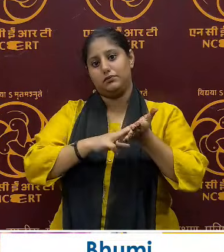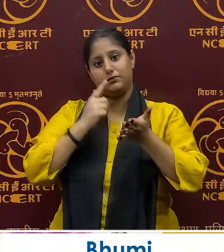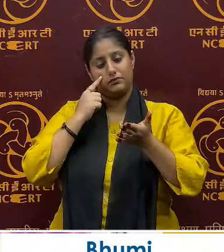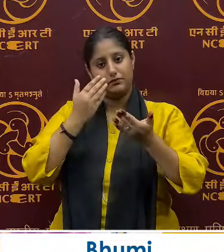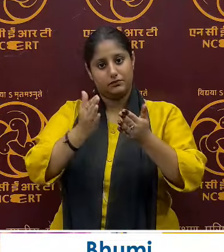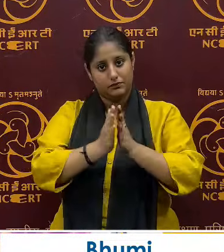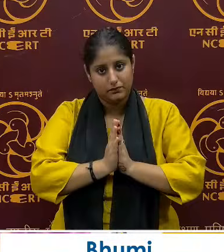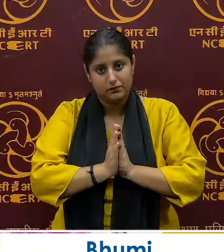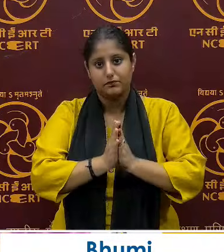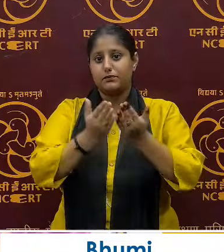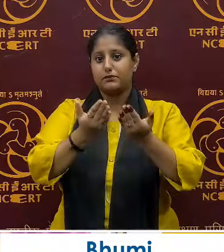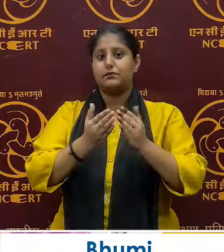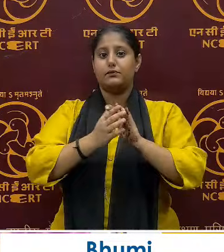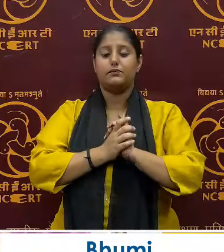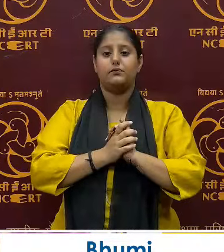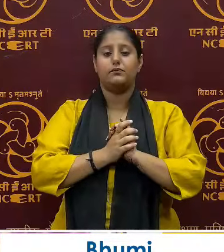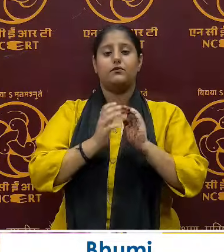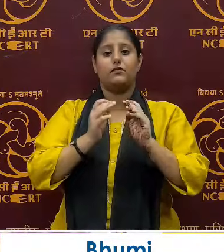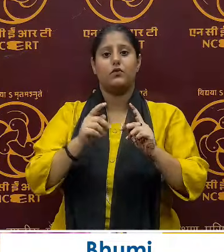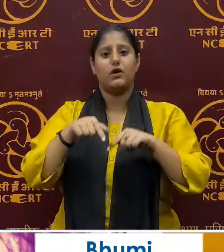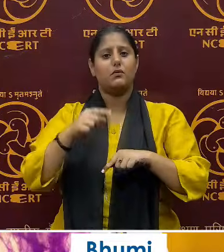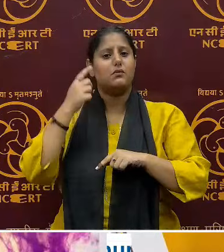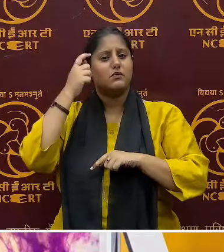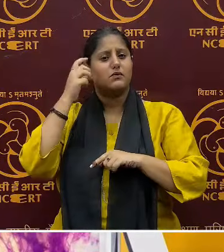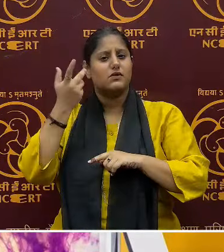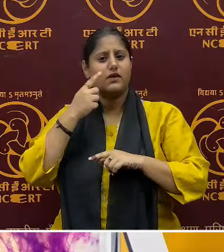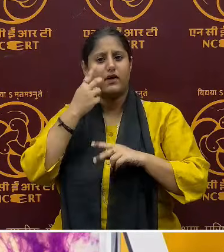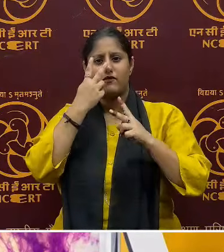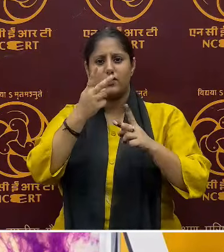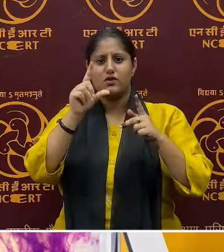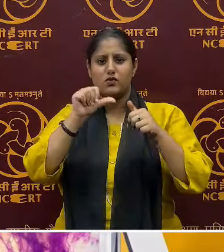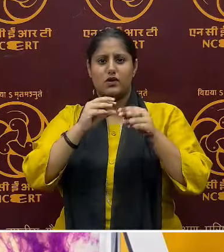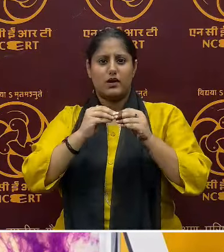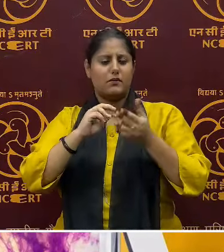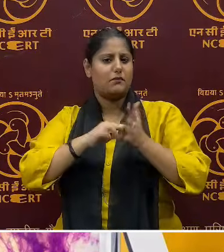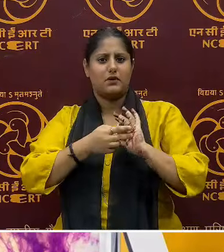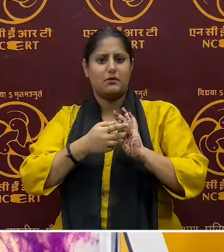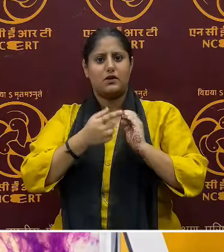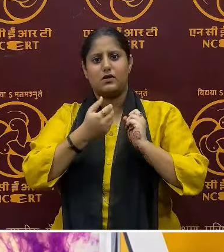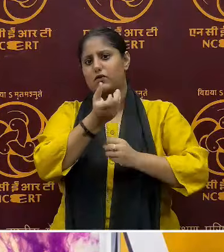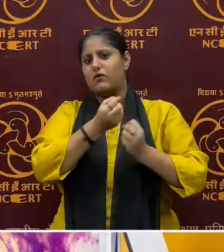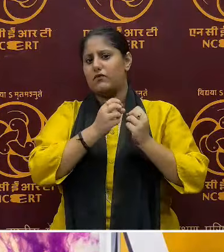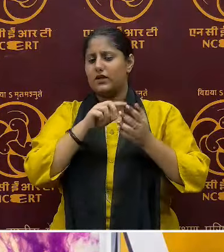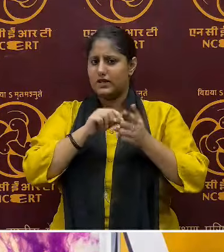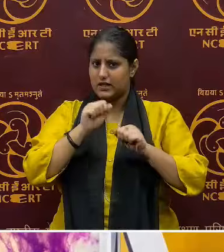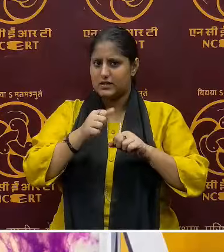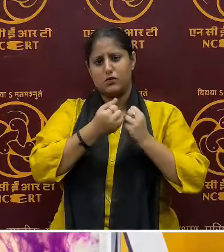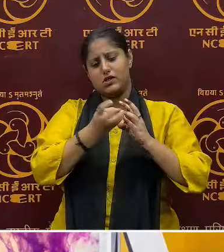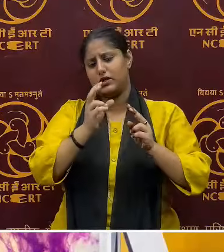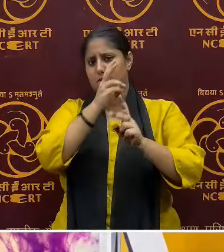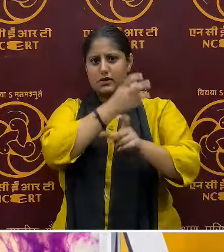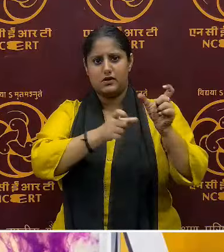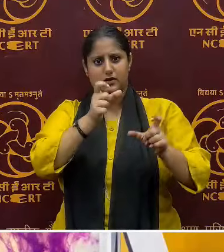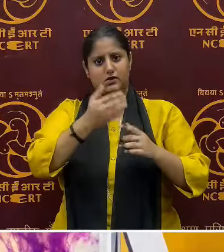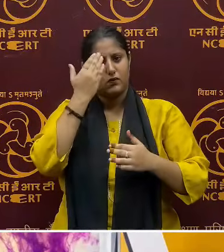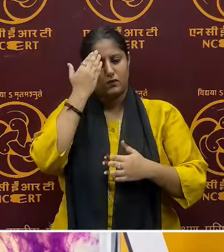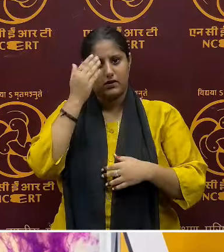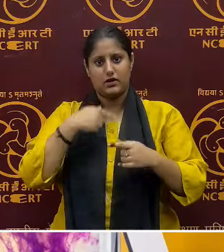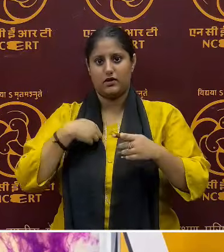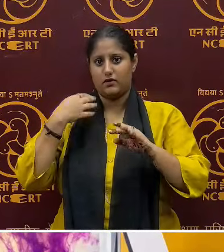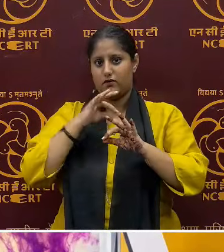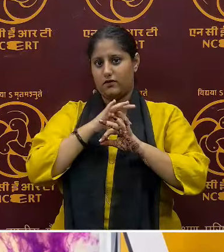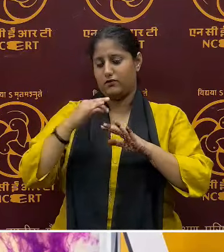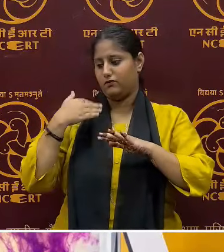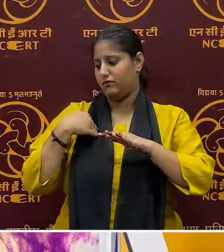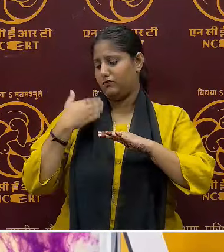session. Now, when we think of virtual labs, of course, many of you already know about it because we have been doing this series for quite some